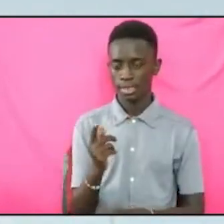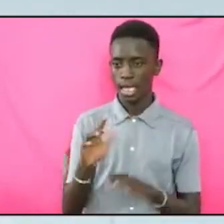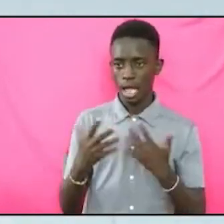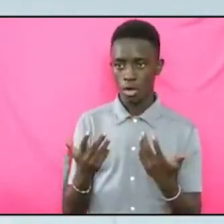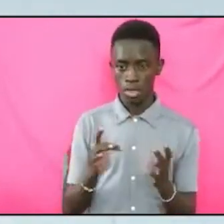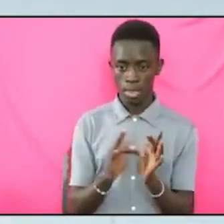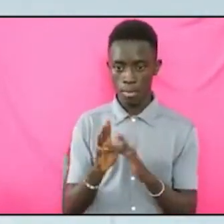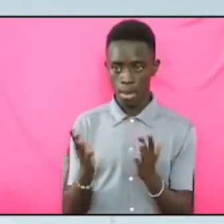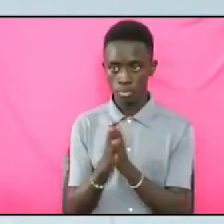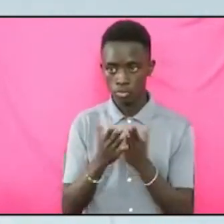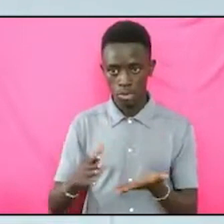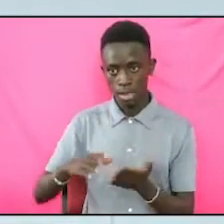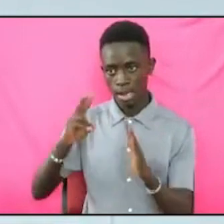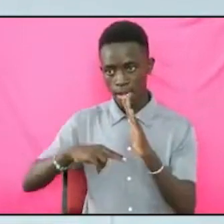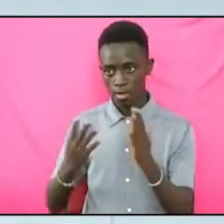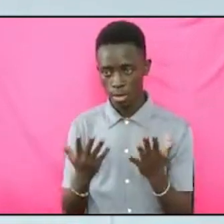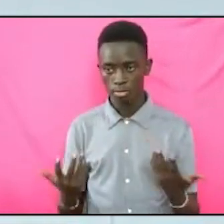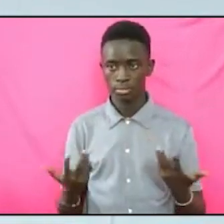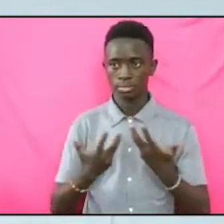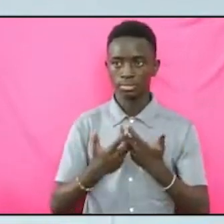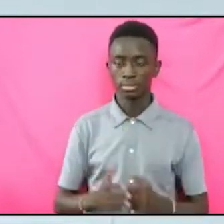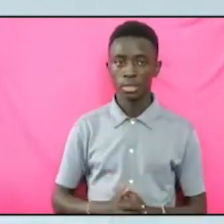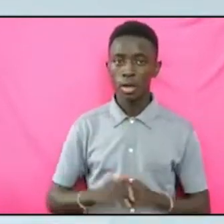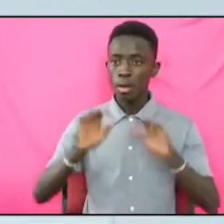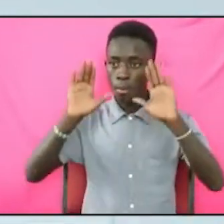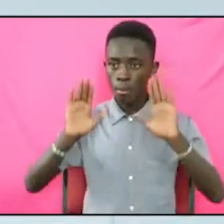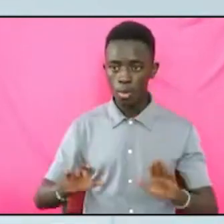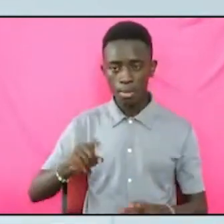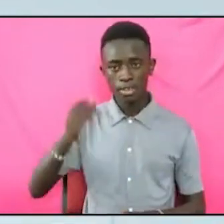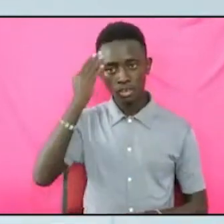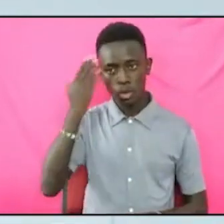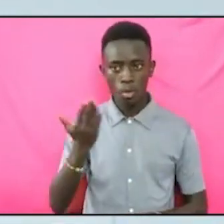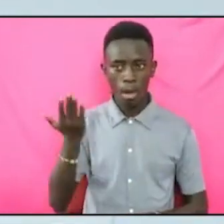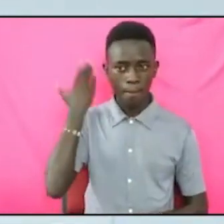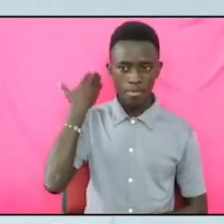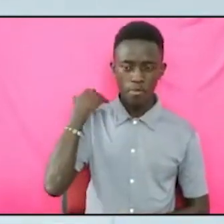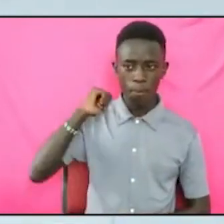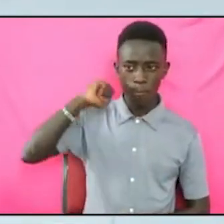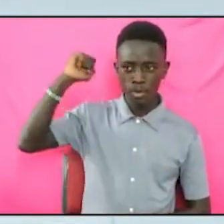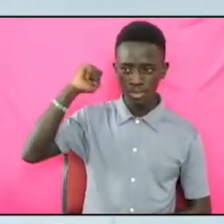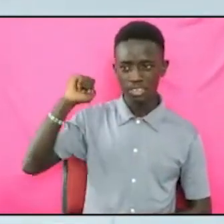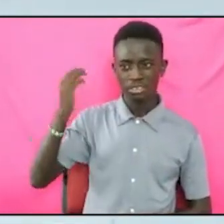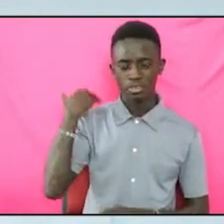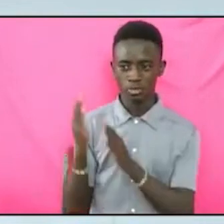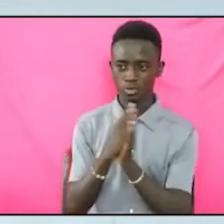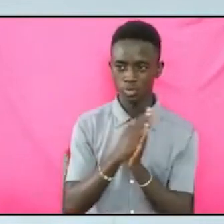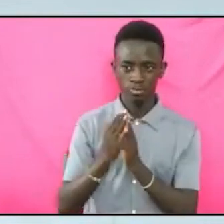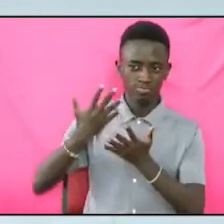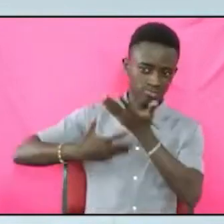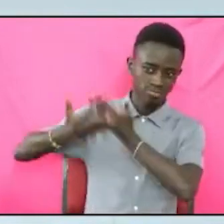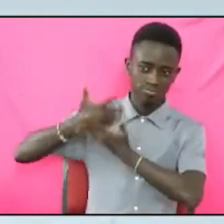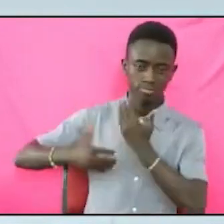It is important to know the socio-political background of the time that the passage was written. And the timing